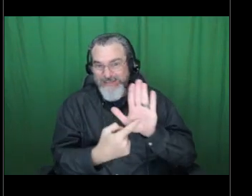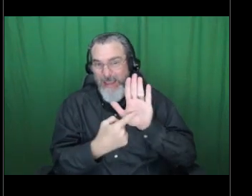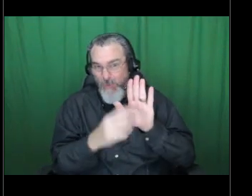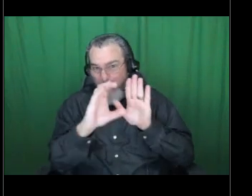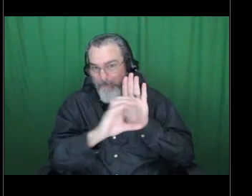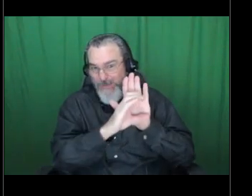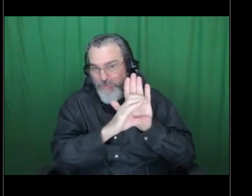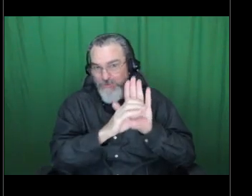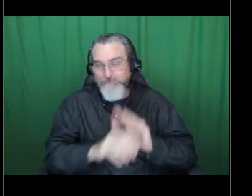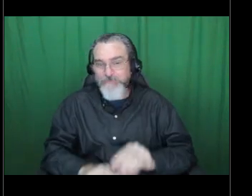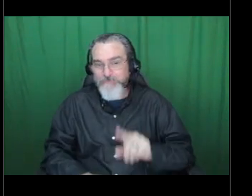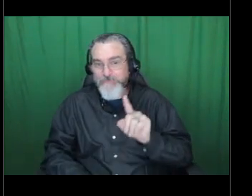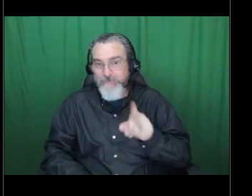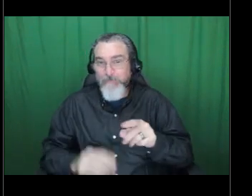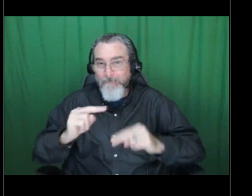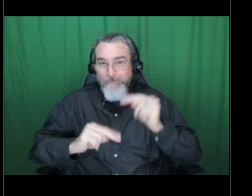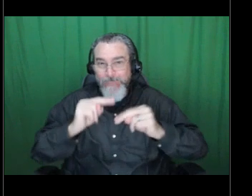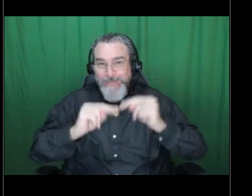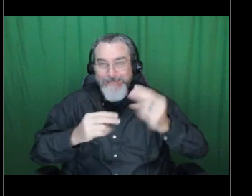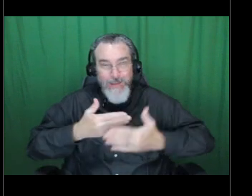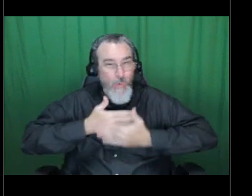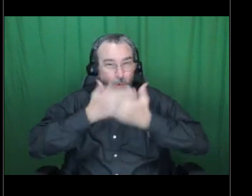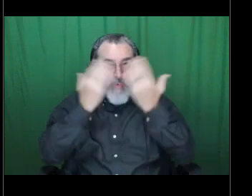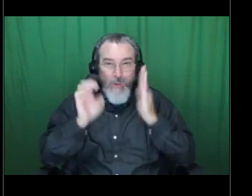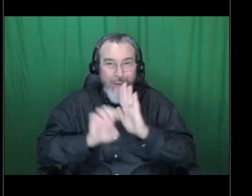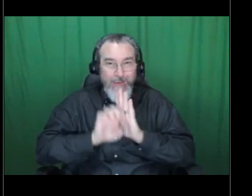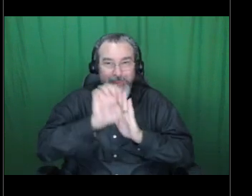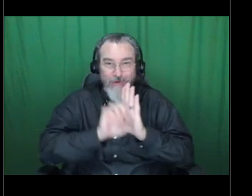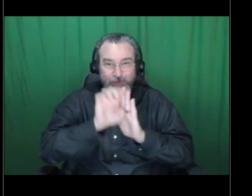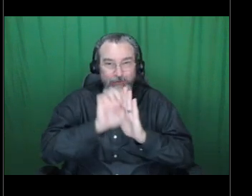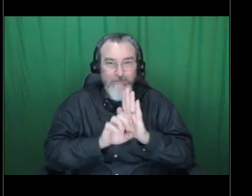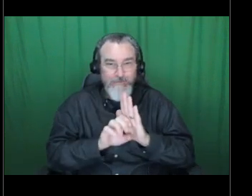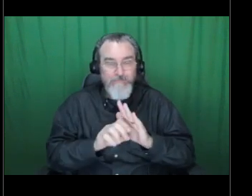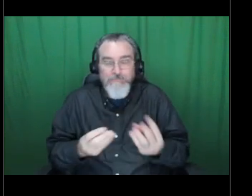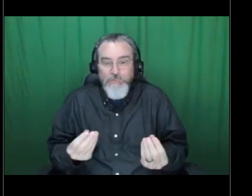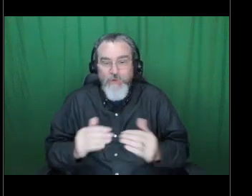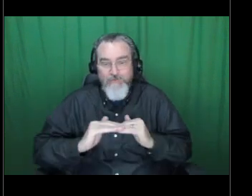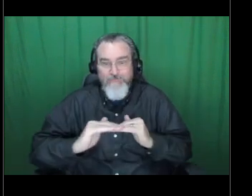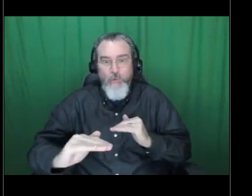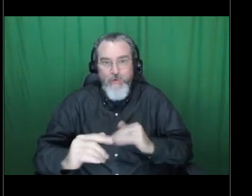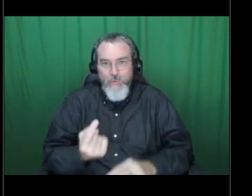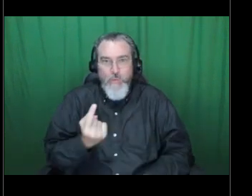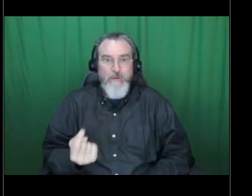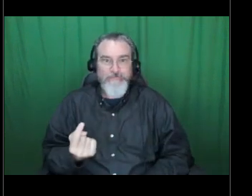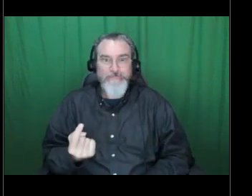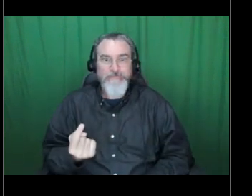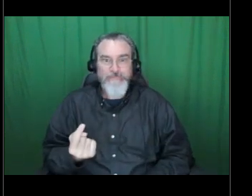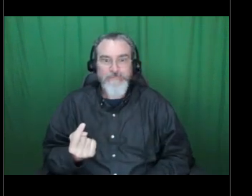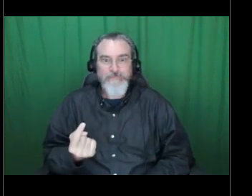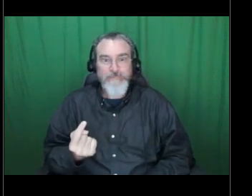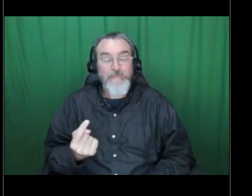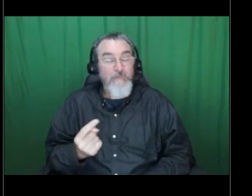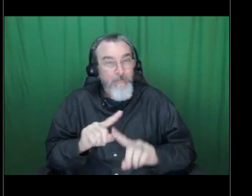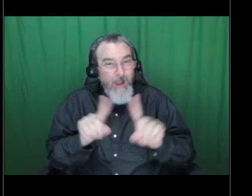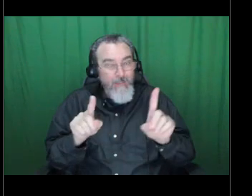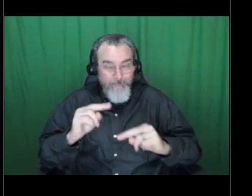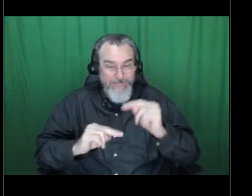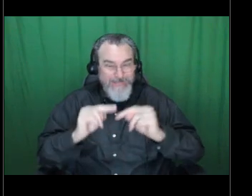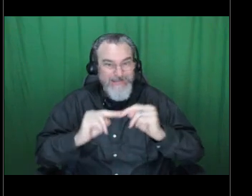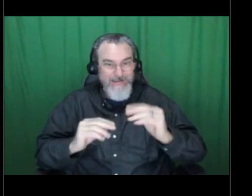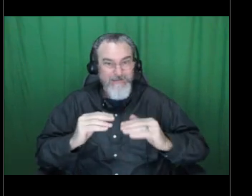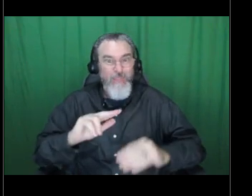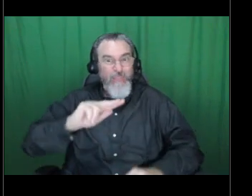a non-elevator building with 1 ground floor. The entire structure is 3 stories.